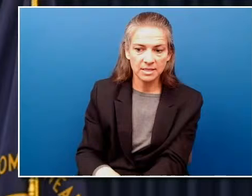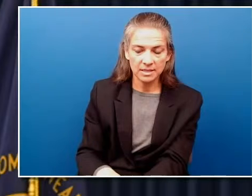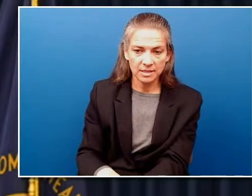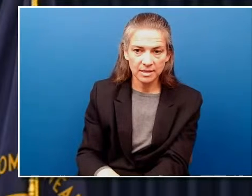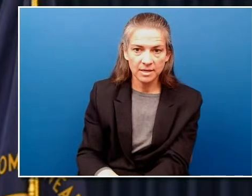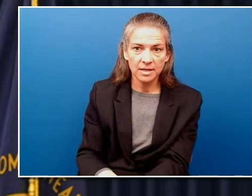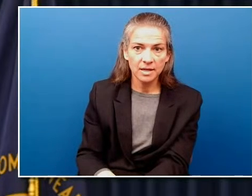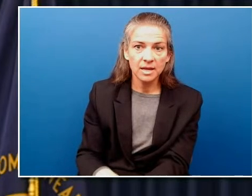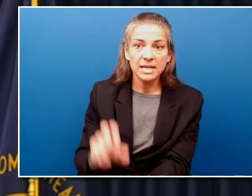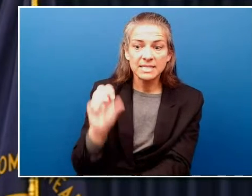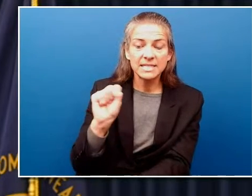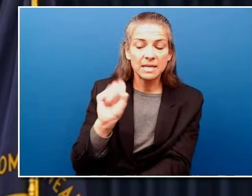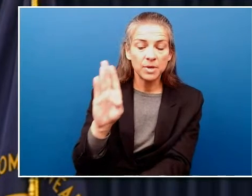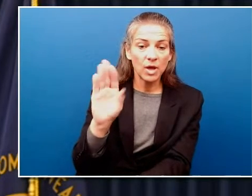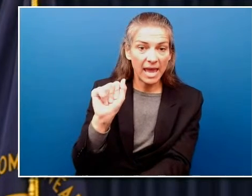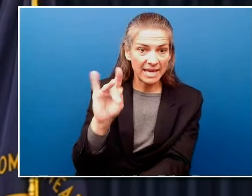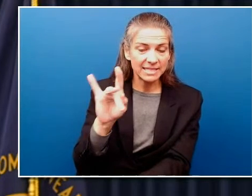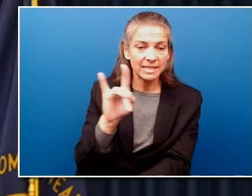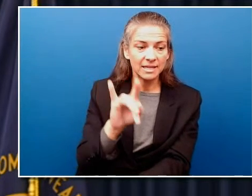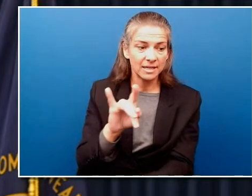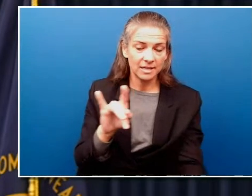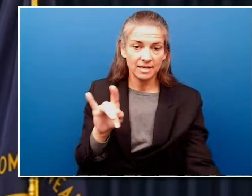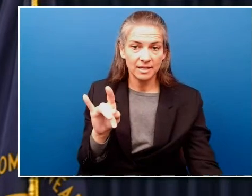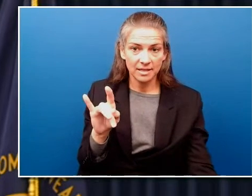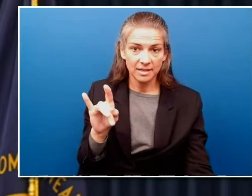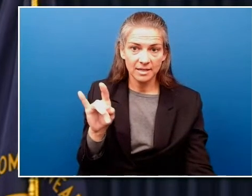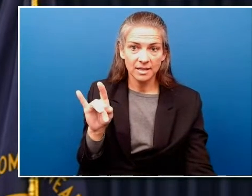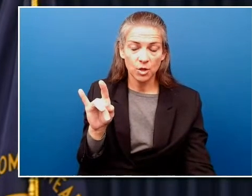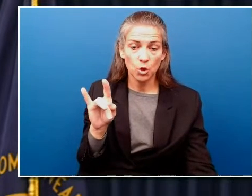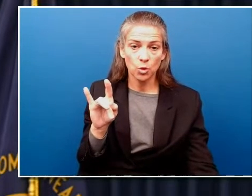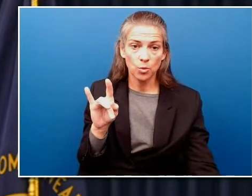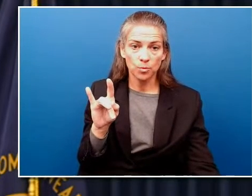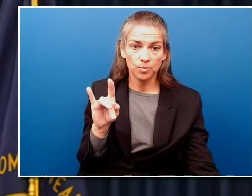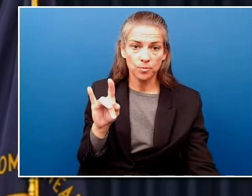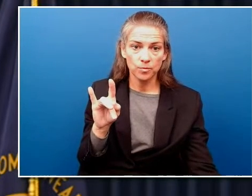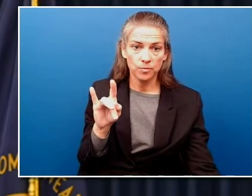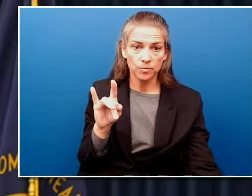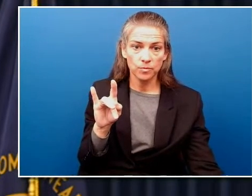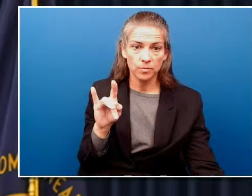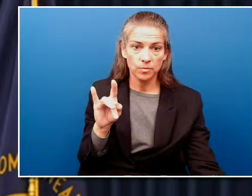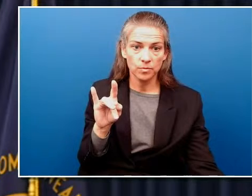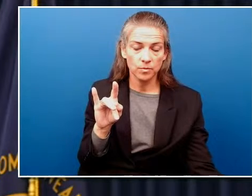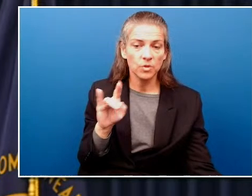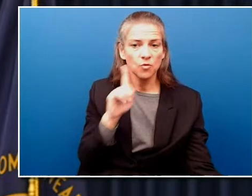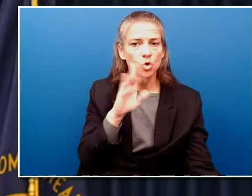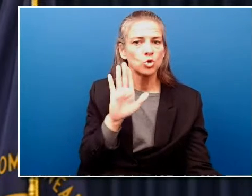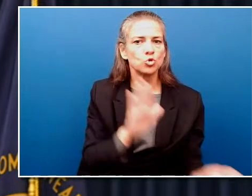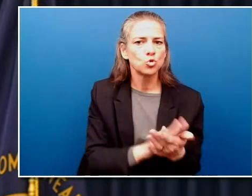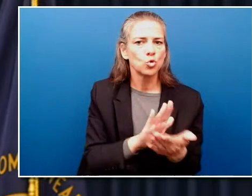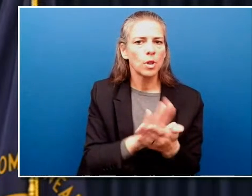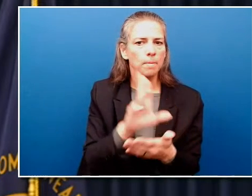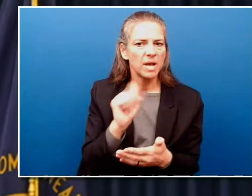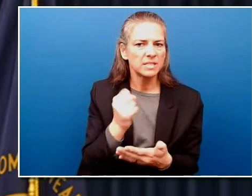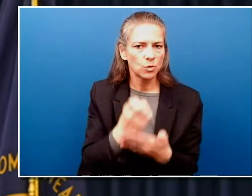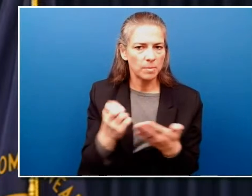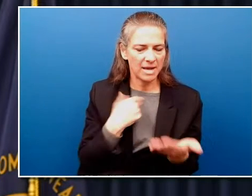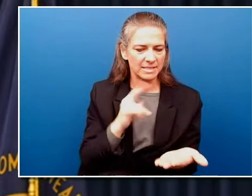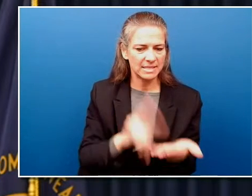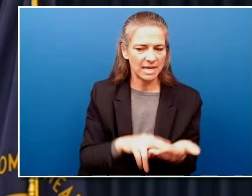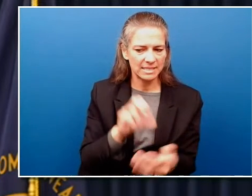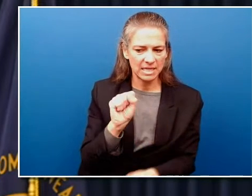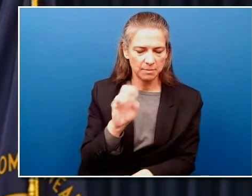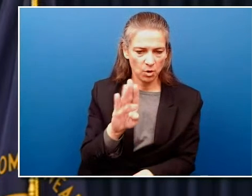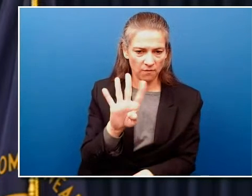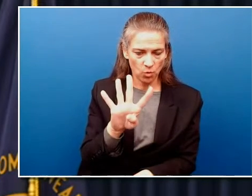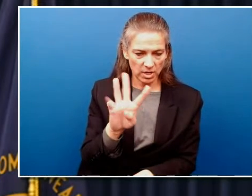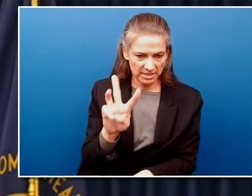bill standardizes the rules and specifications for school bus equipment. I signed Senate Bill 46, which loosens